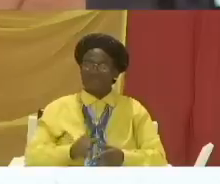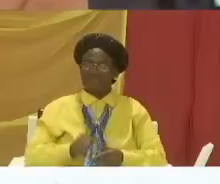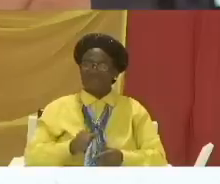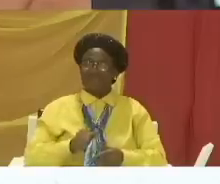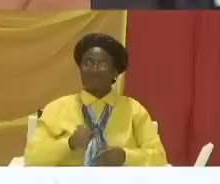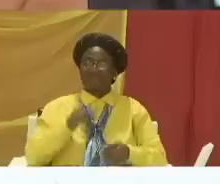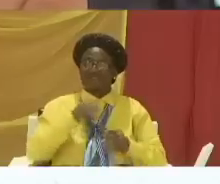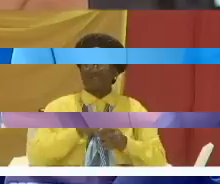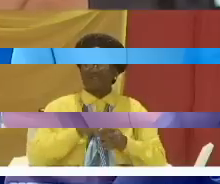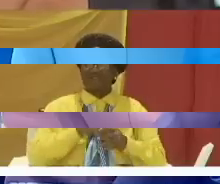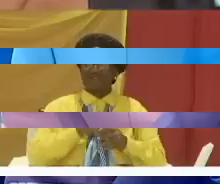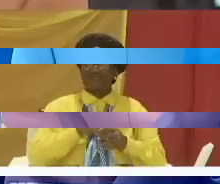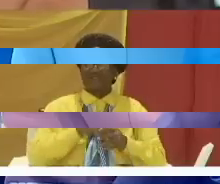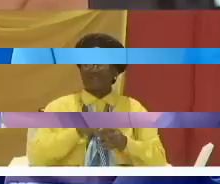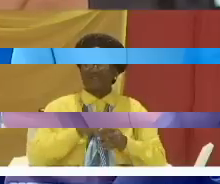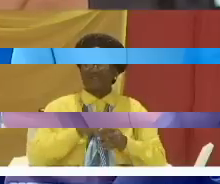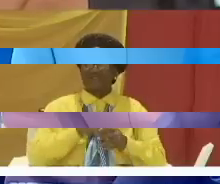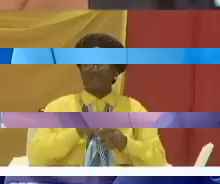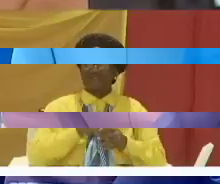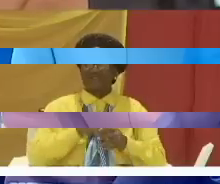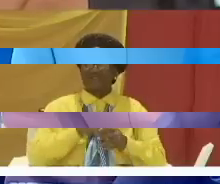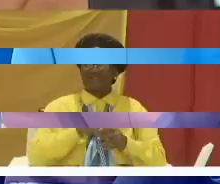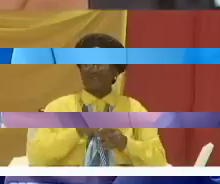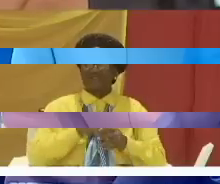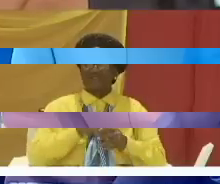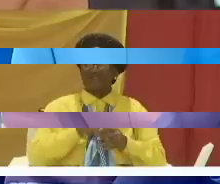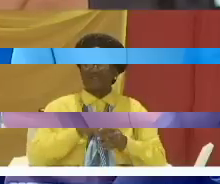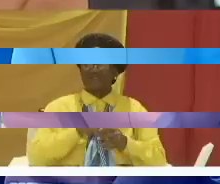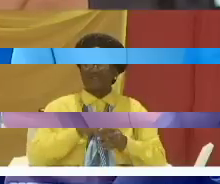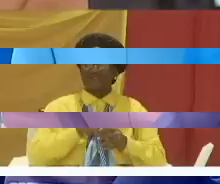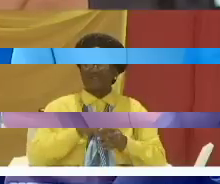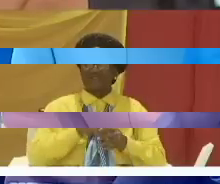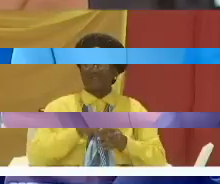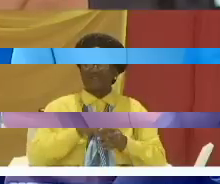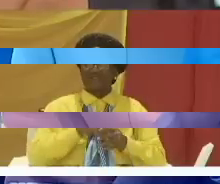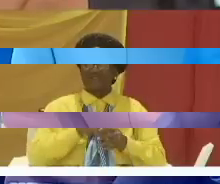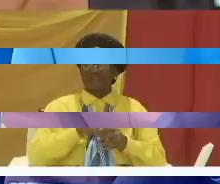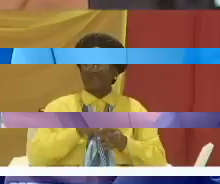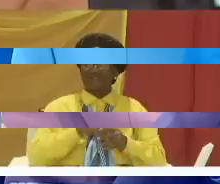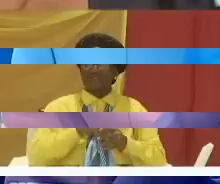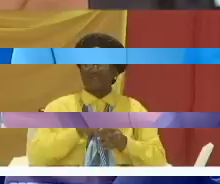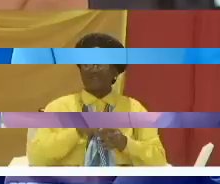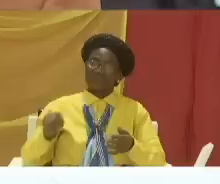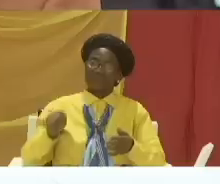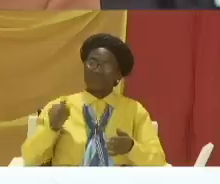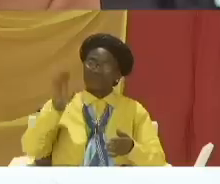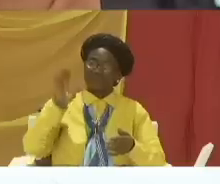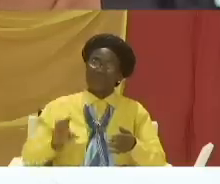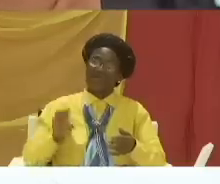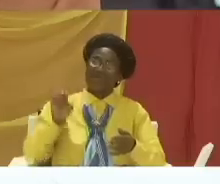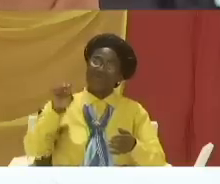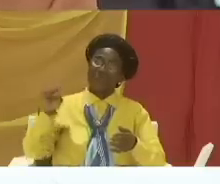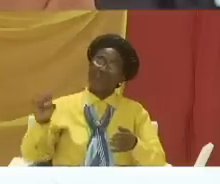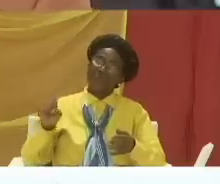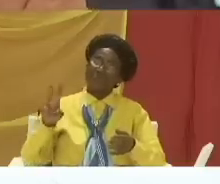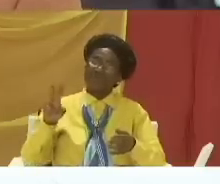In the text that we read at the beginning, Deuteronomy chapter 7 from verse 12.